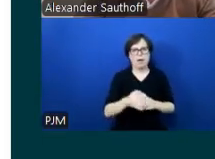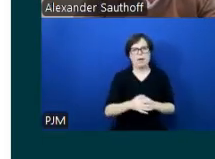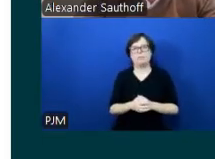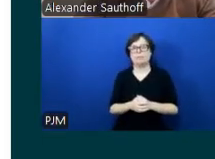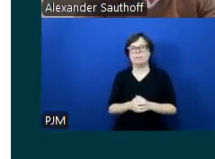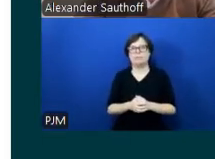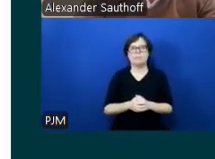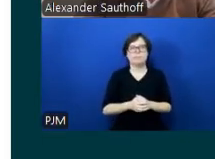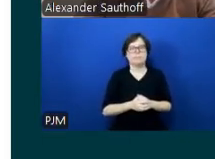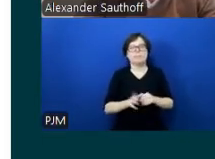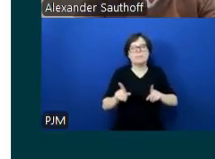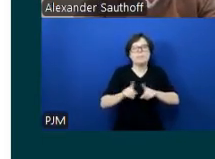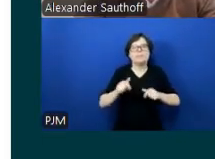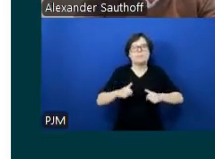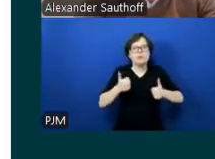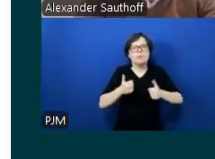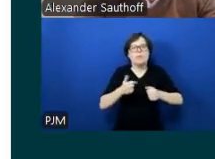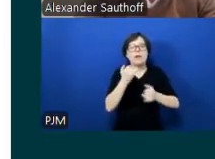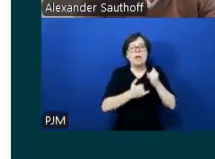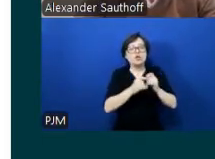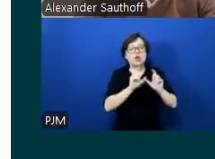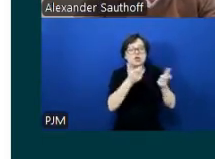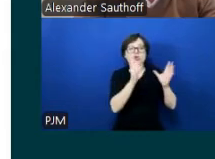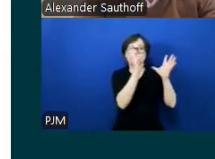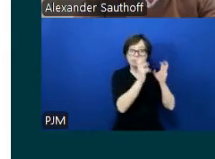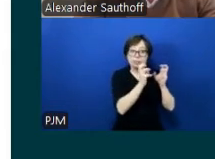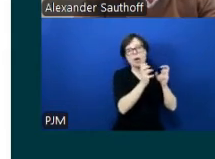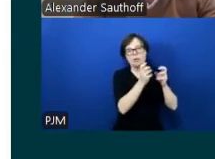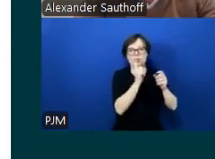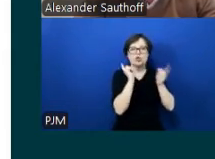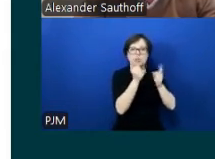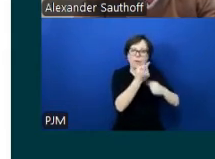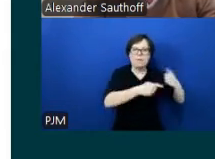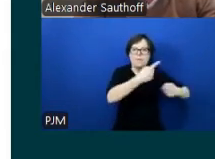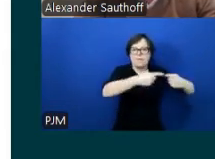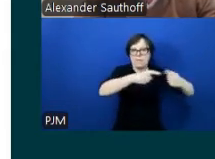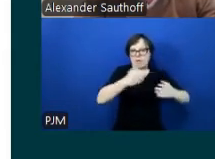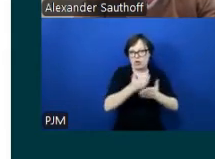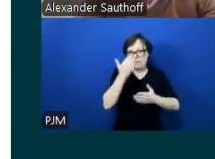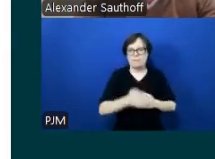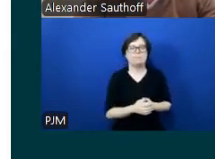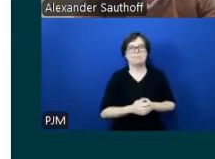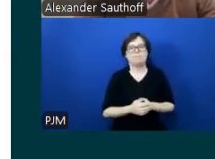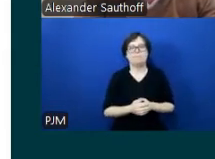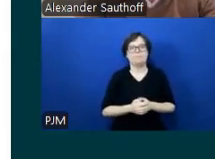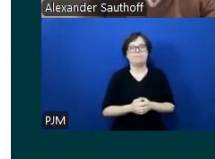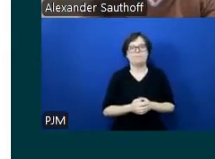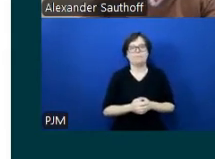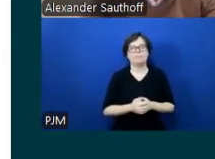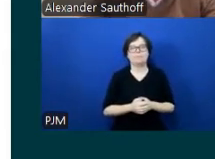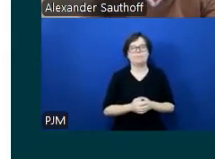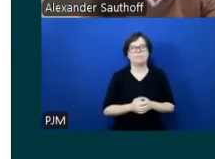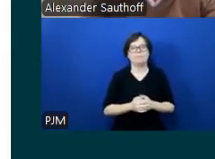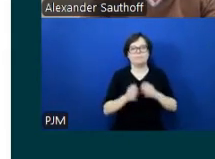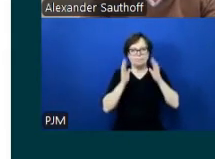site shows the inventory of the planted and the unplanted trees of Lausanne by 2012.